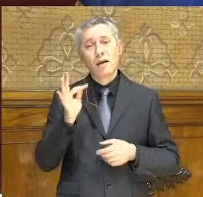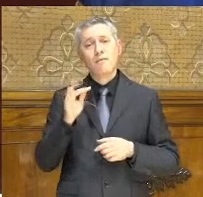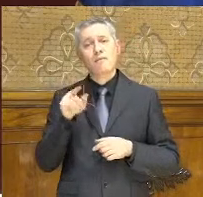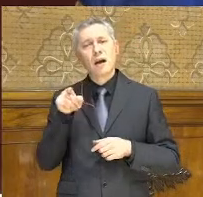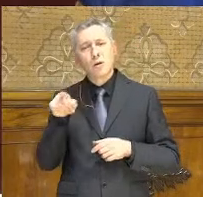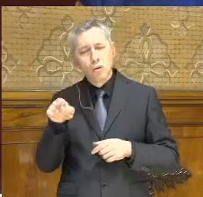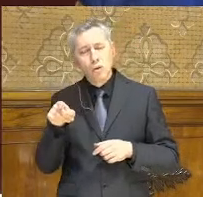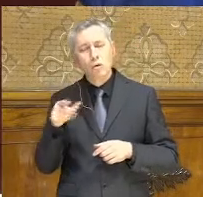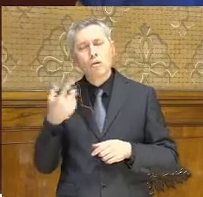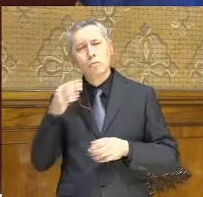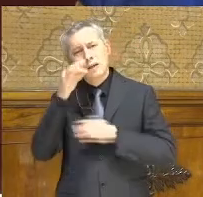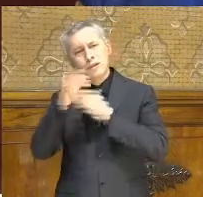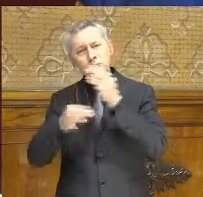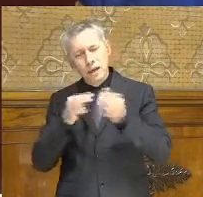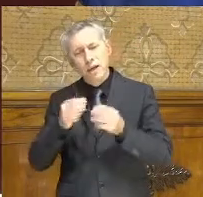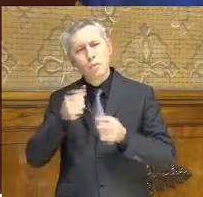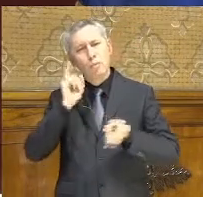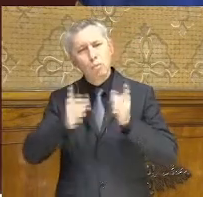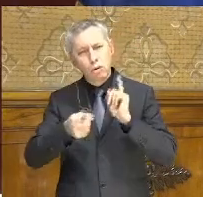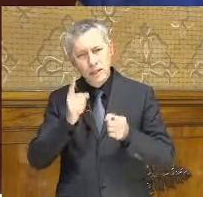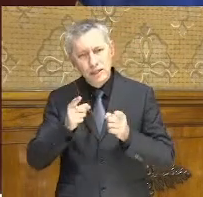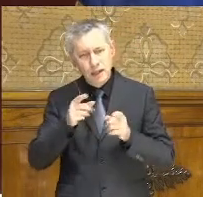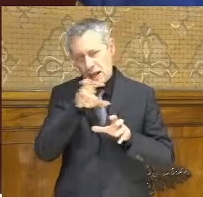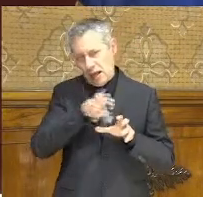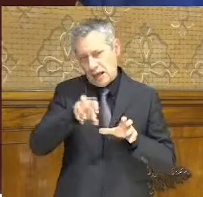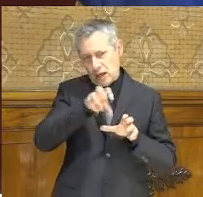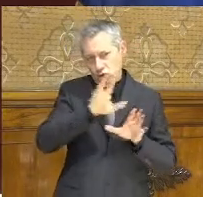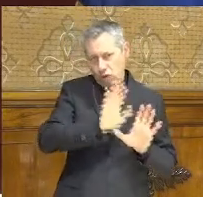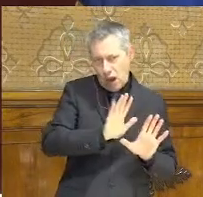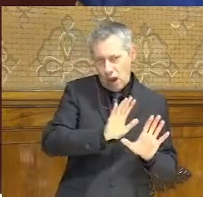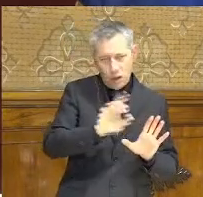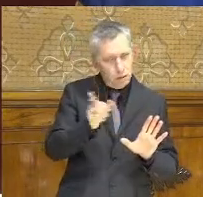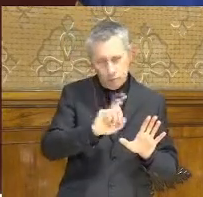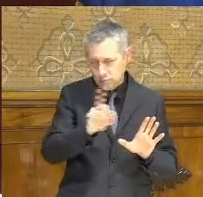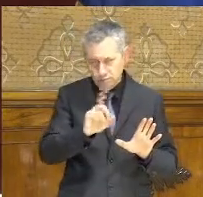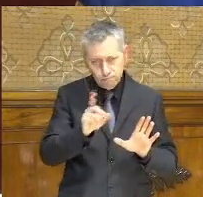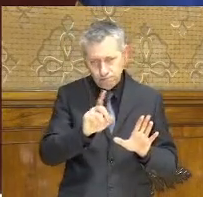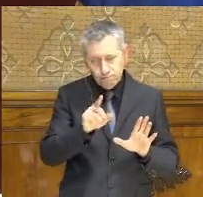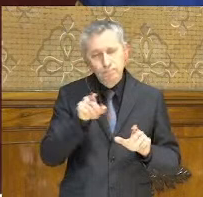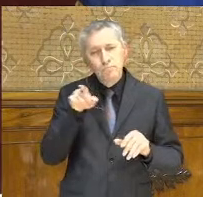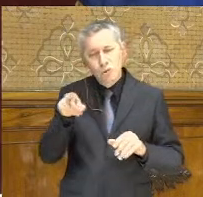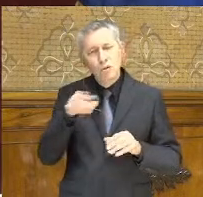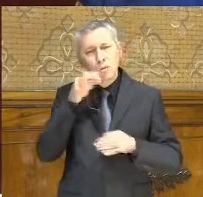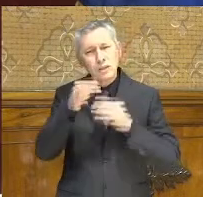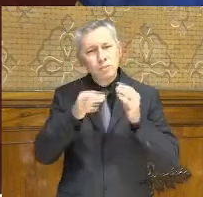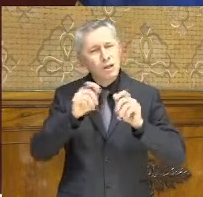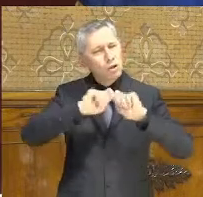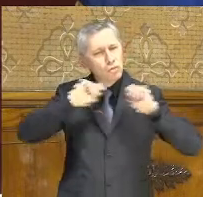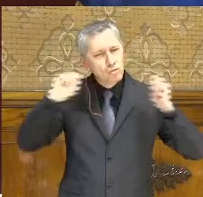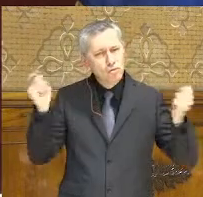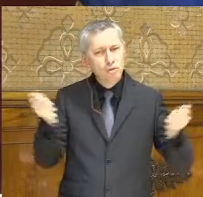politics of the Third World. The Third World was not, as a concept, nationalist. It was